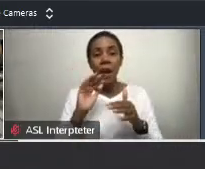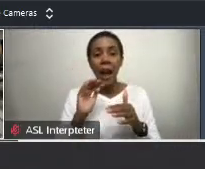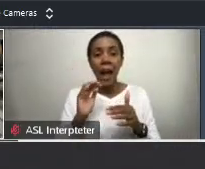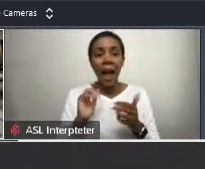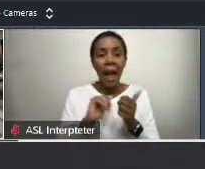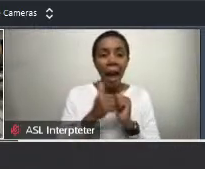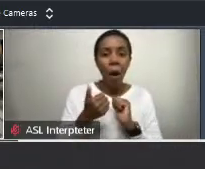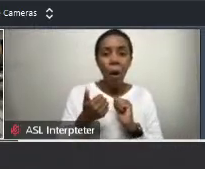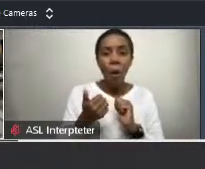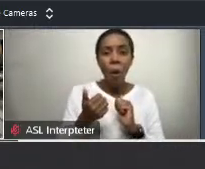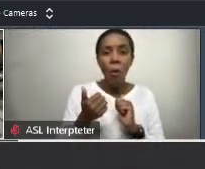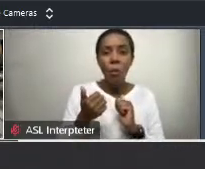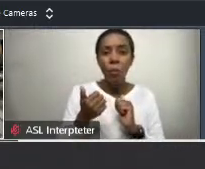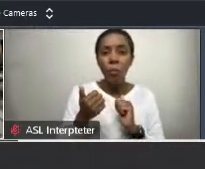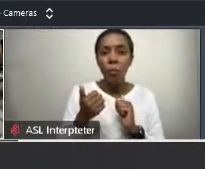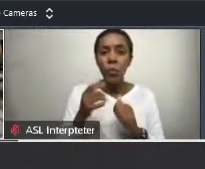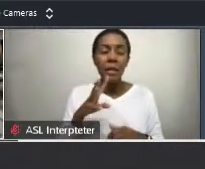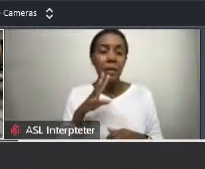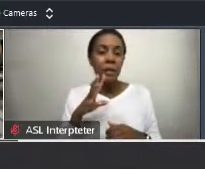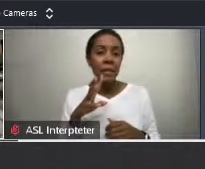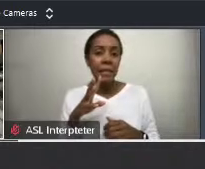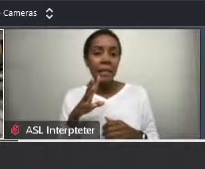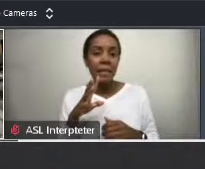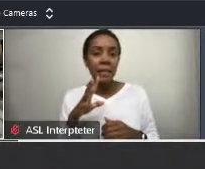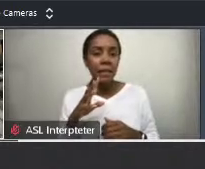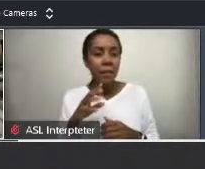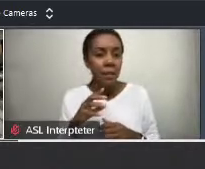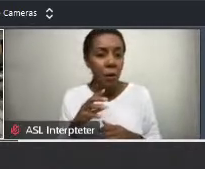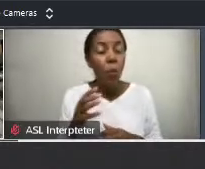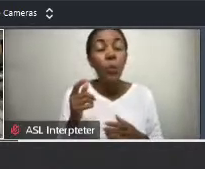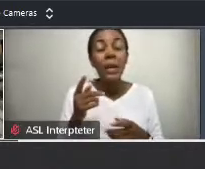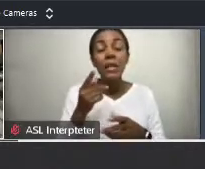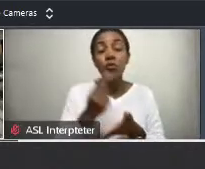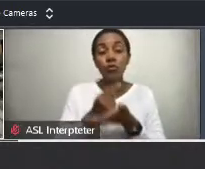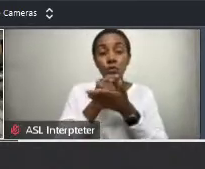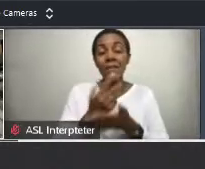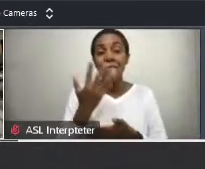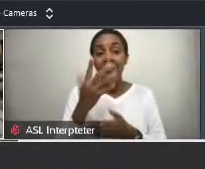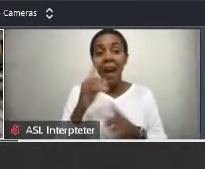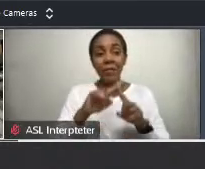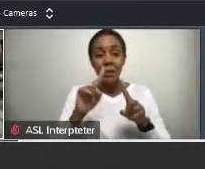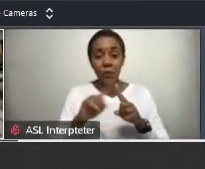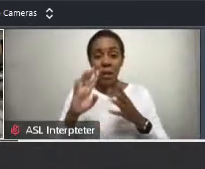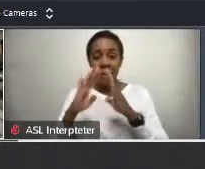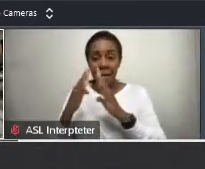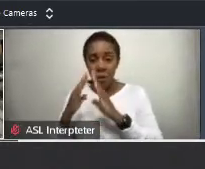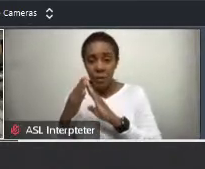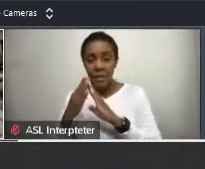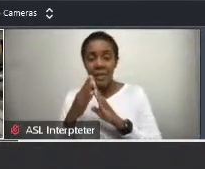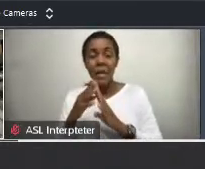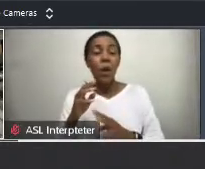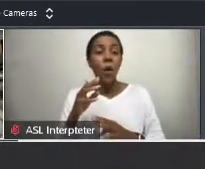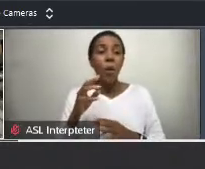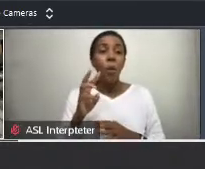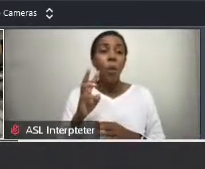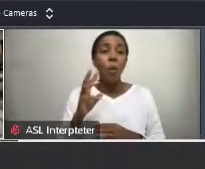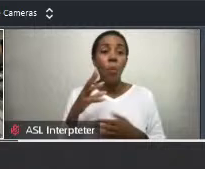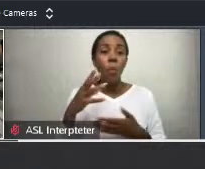So you may recall that we treat 5 municipalities wastewater in unincorporated Shelby County. So we manage